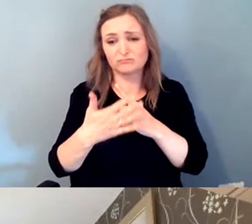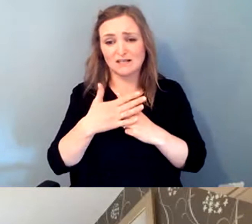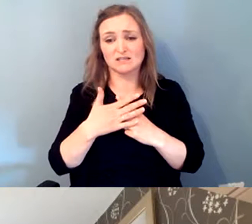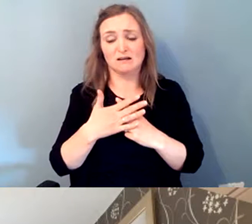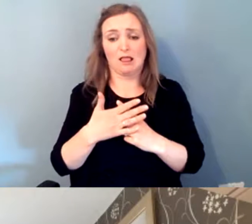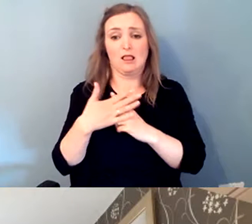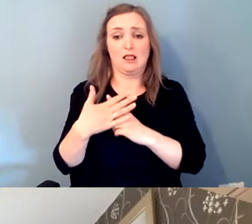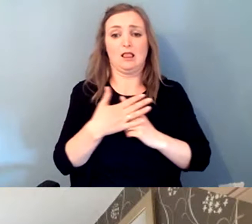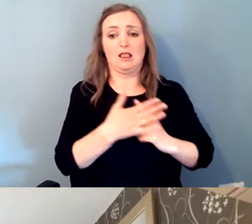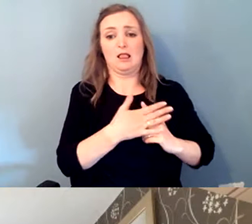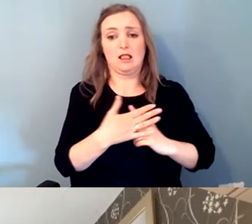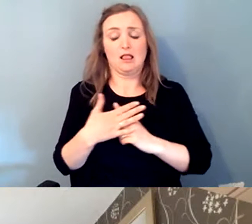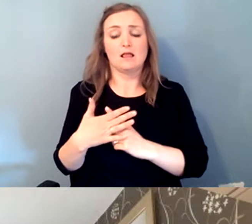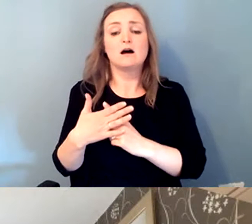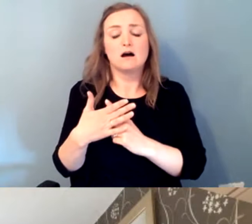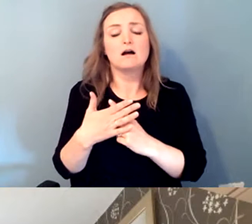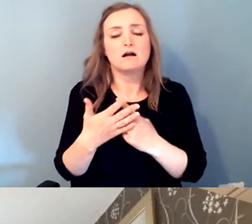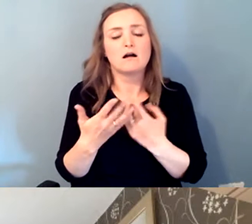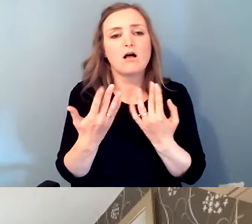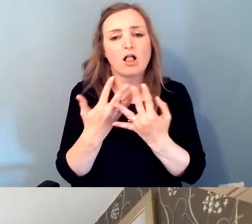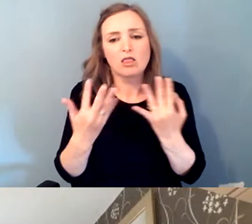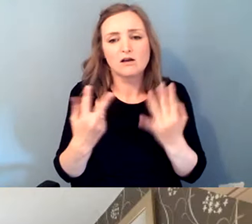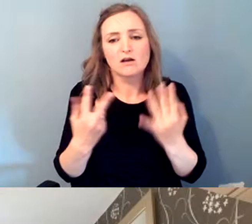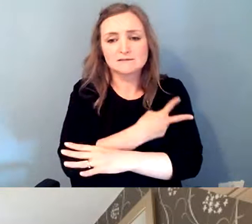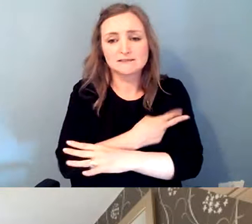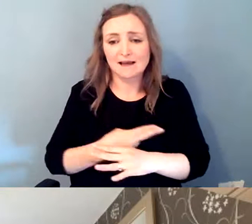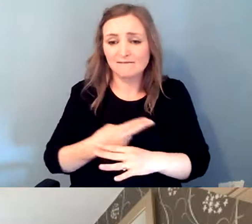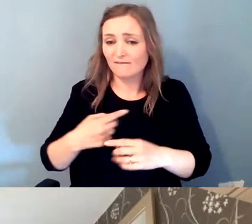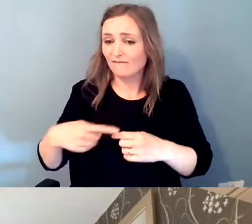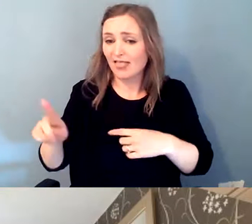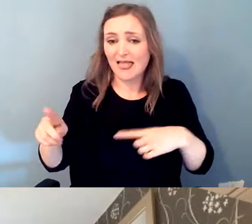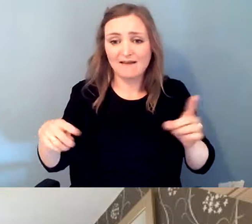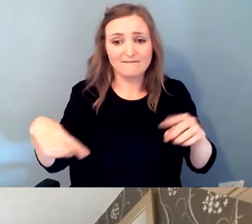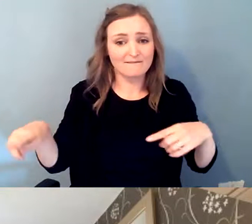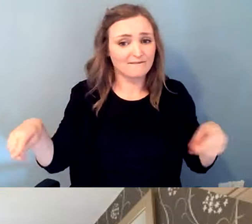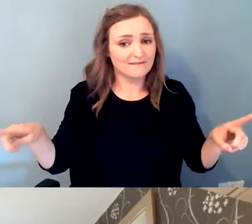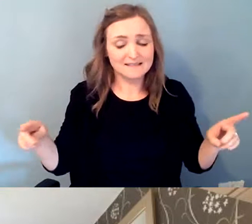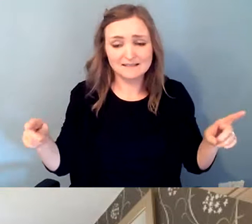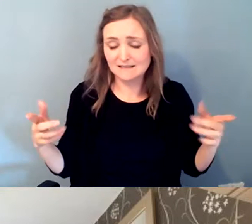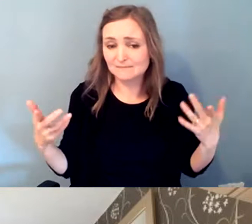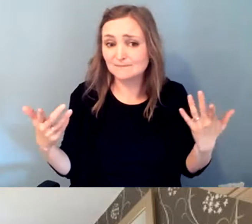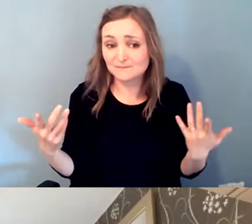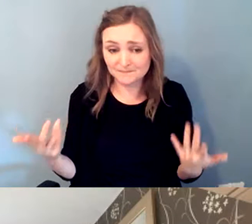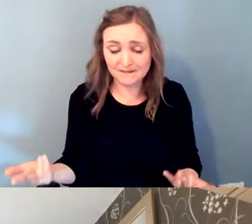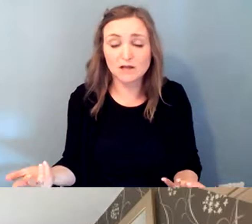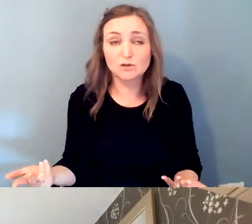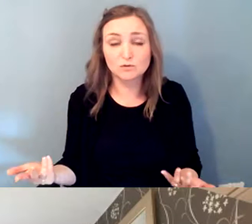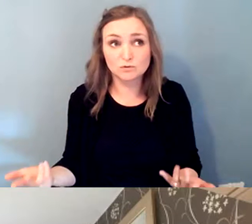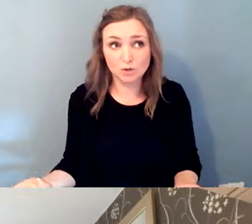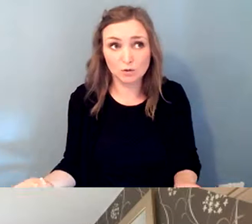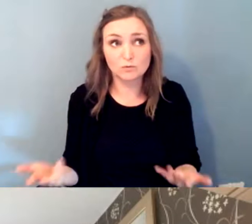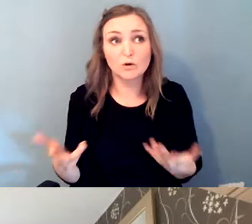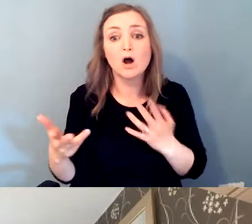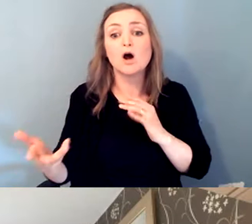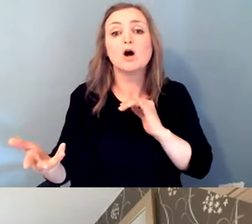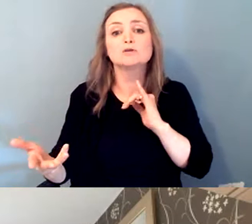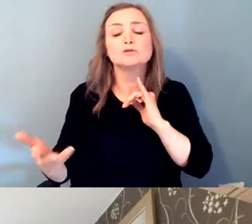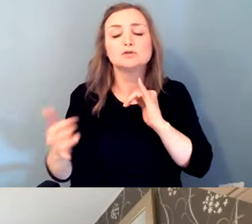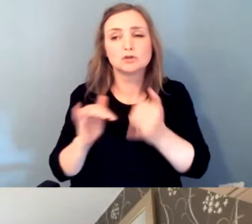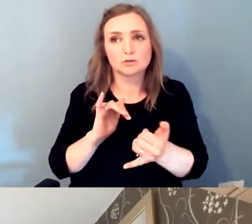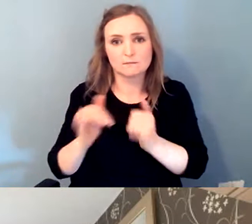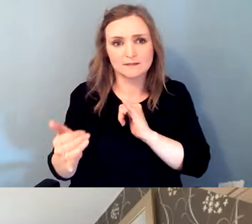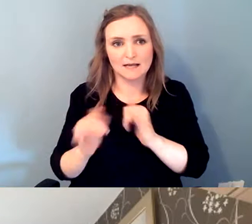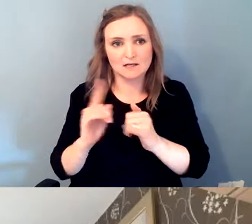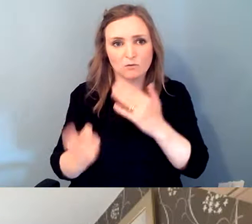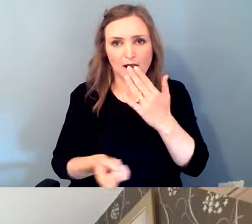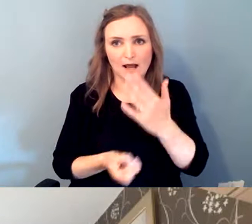we also knew we were building up workforce issues anyway. So sometimes we have to allow the clinician to